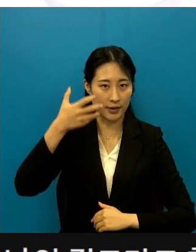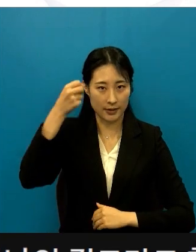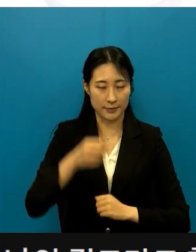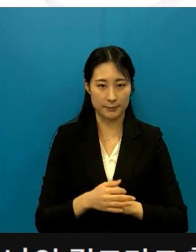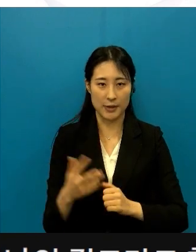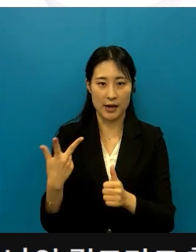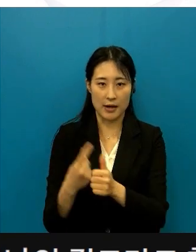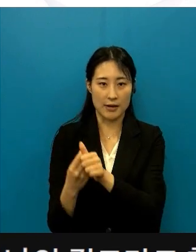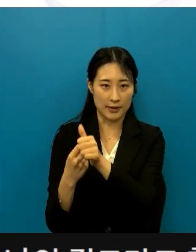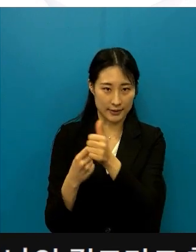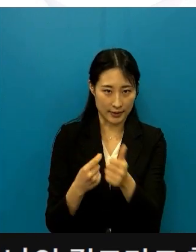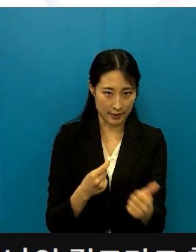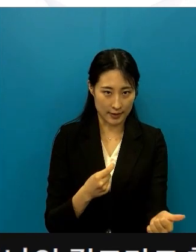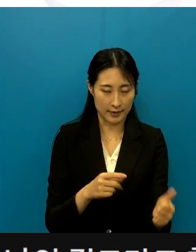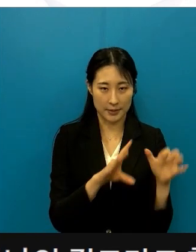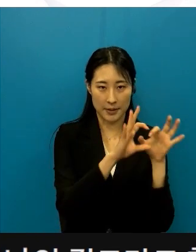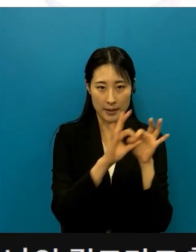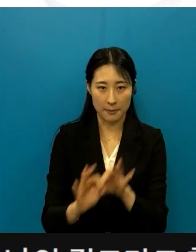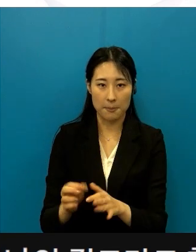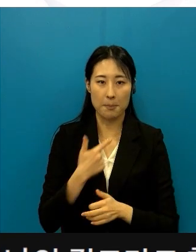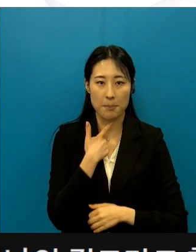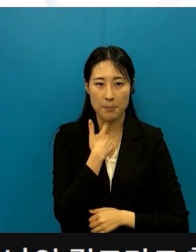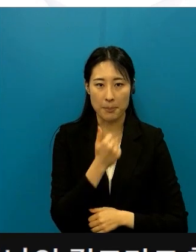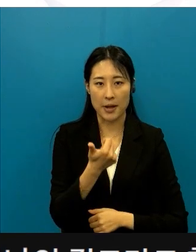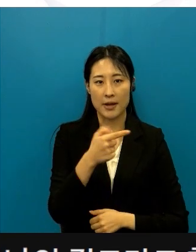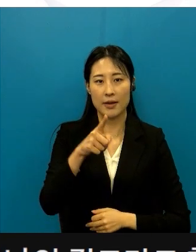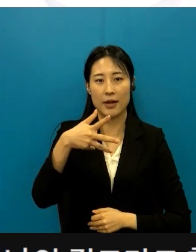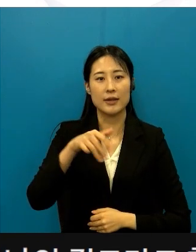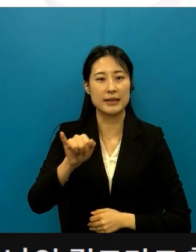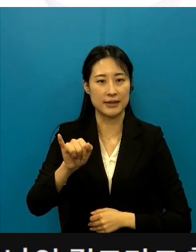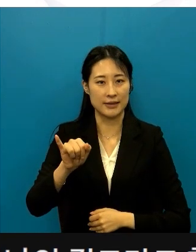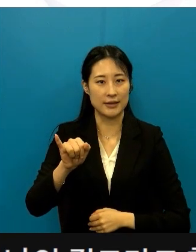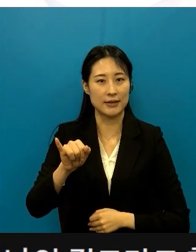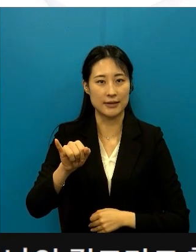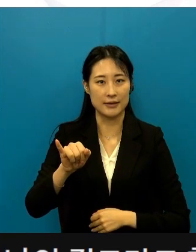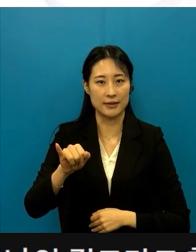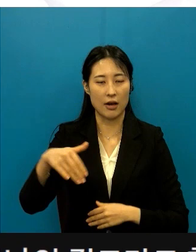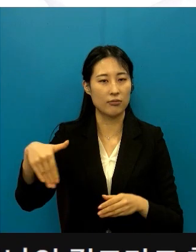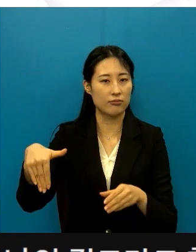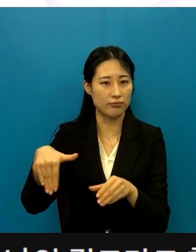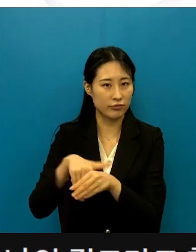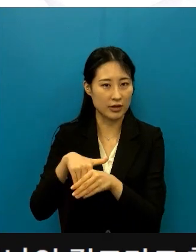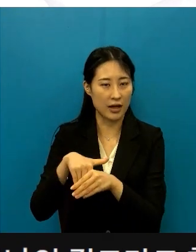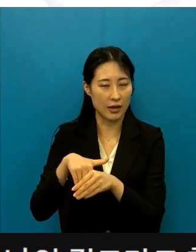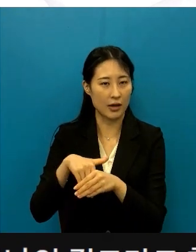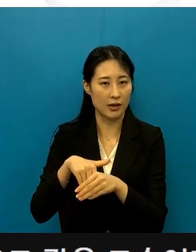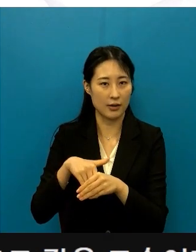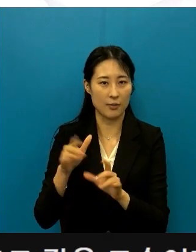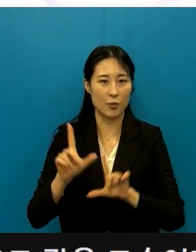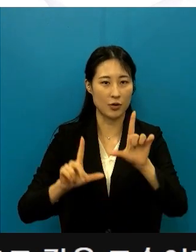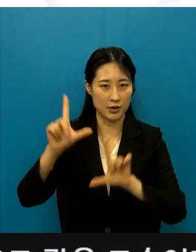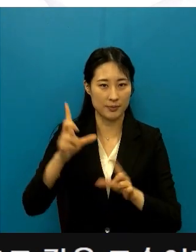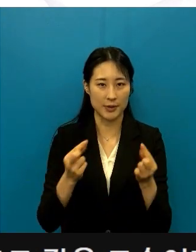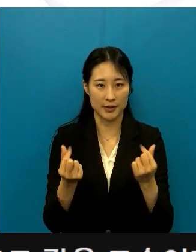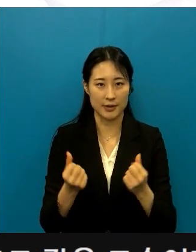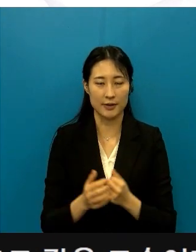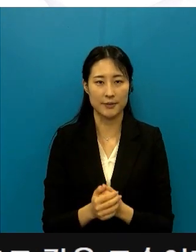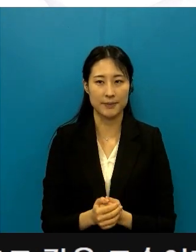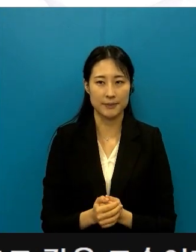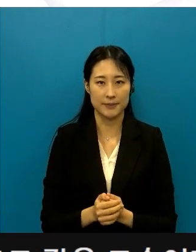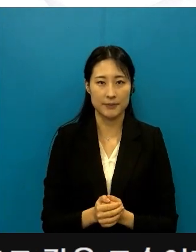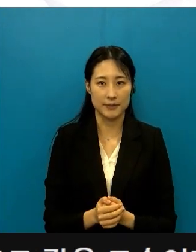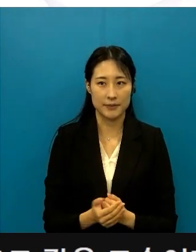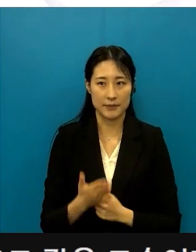I think you did not answer directly for my questions. I asked you whether do you agree to eliminate